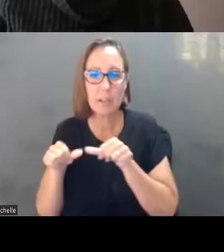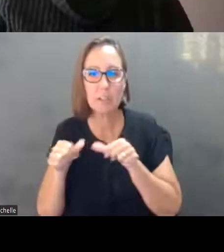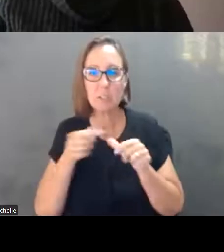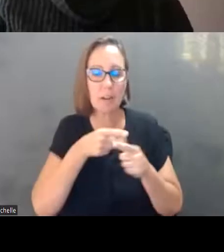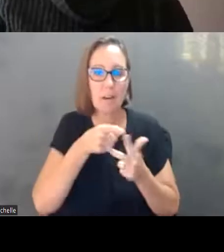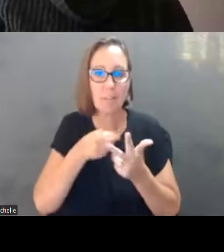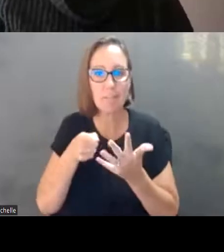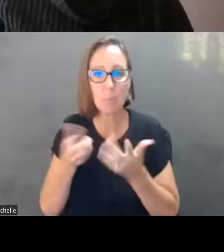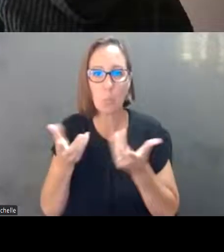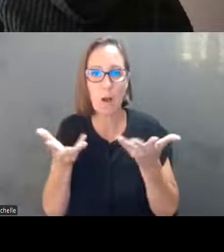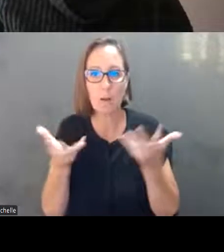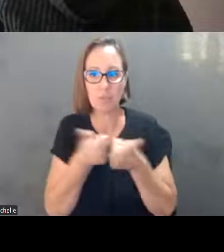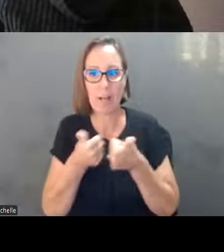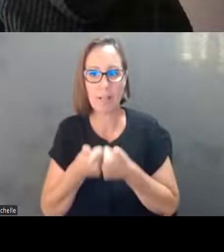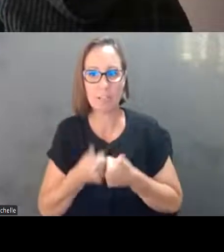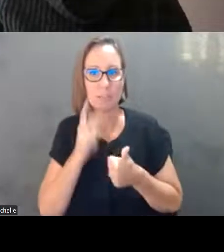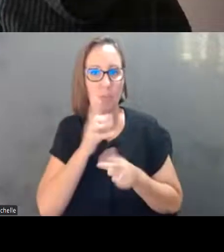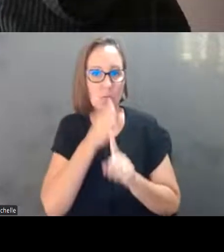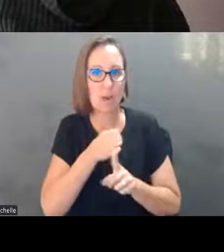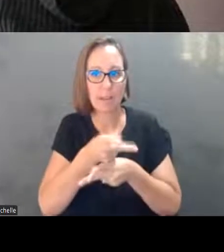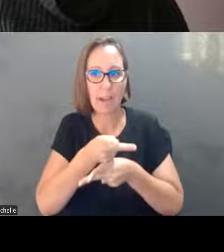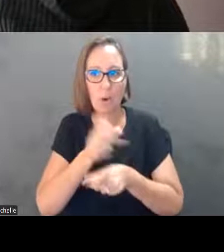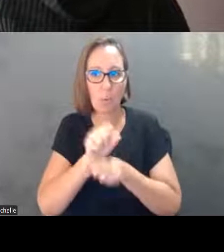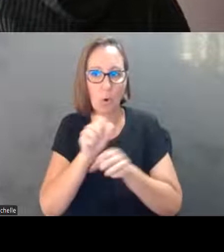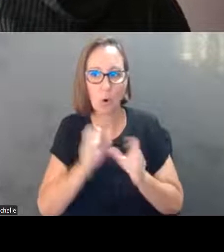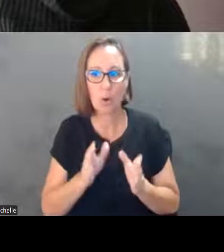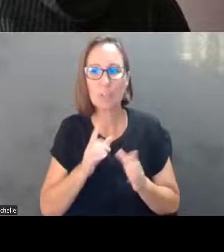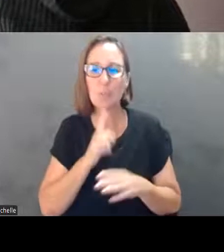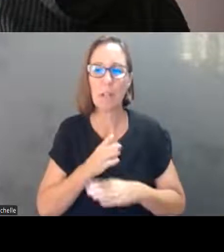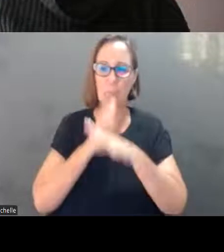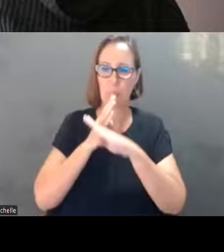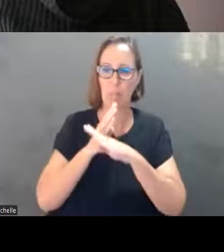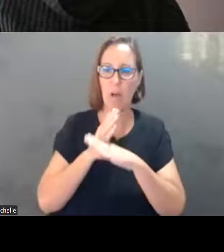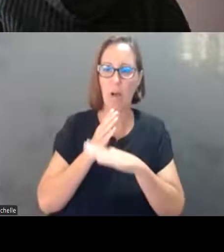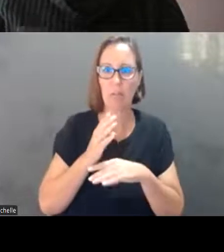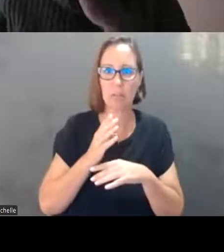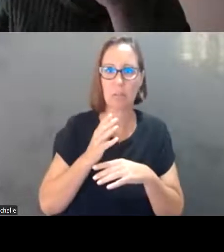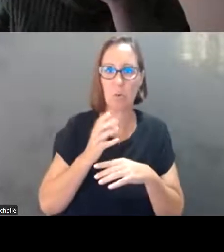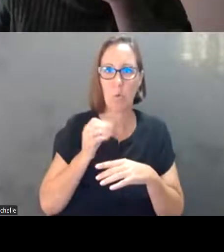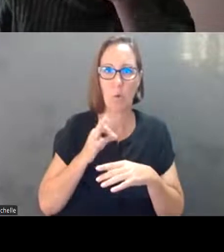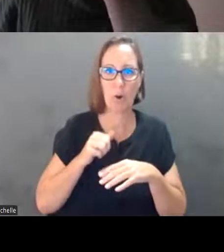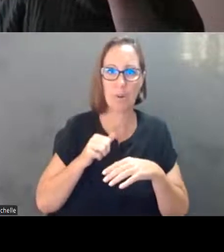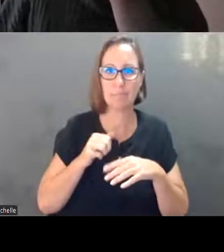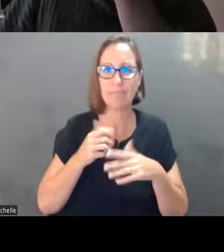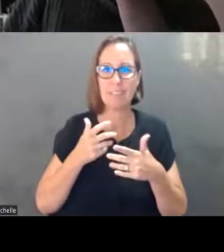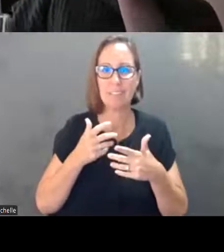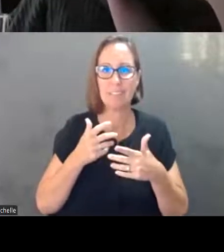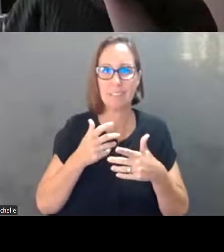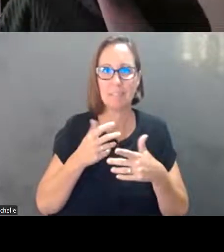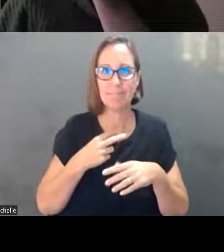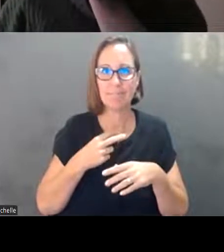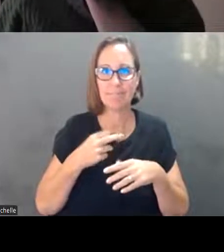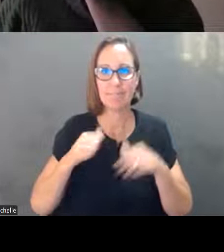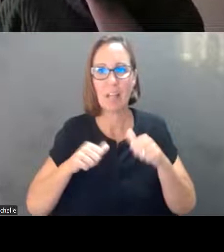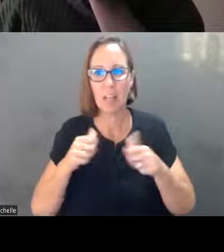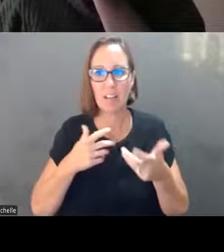for direct care workers that inhibits their staying in the field. I'm going to put one of those challenges